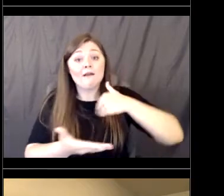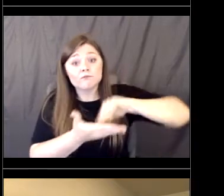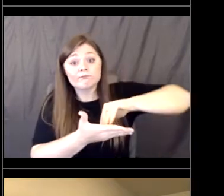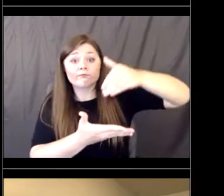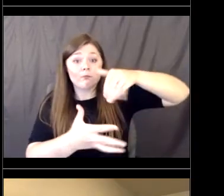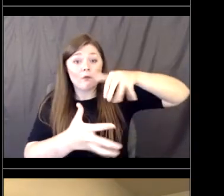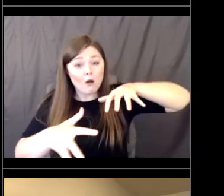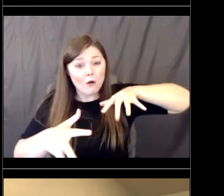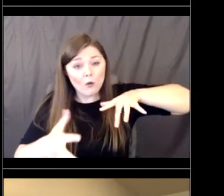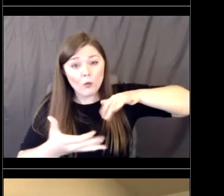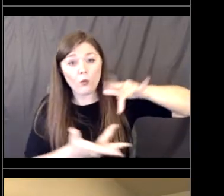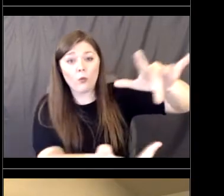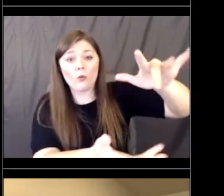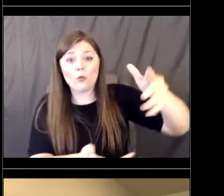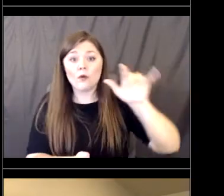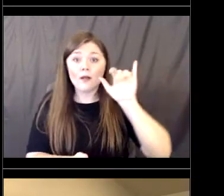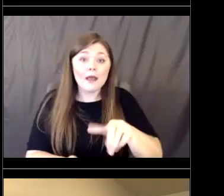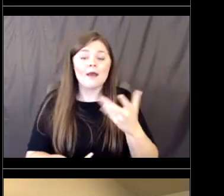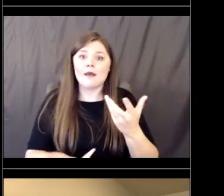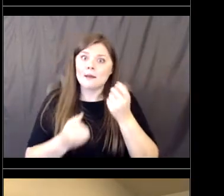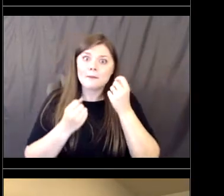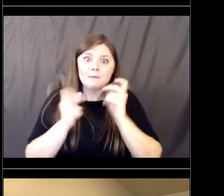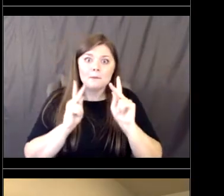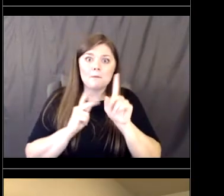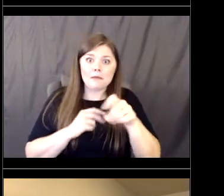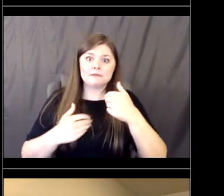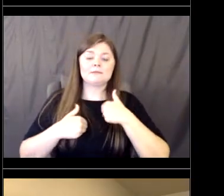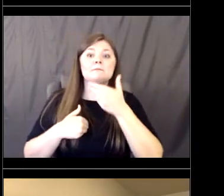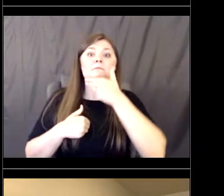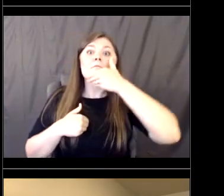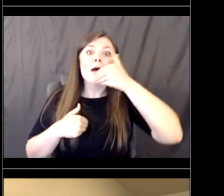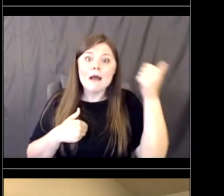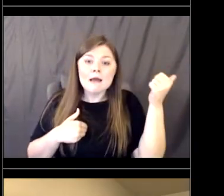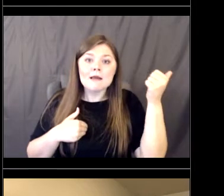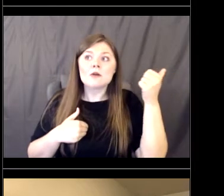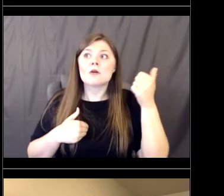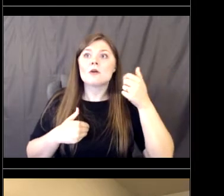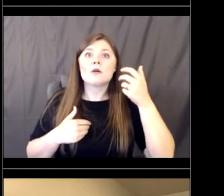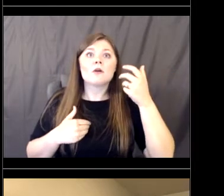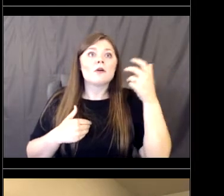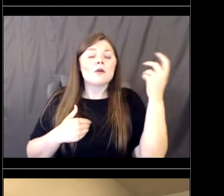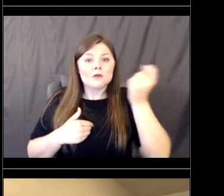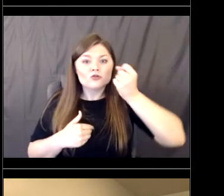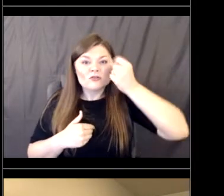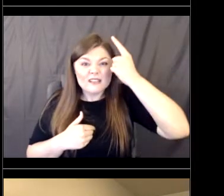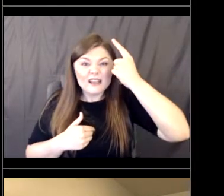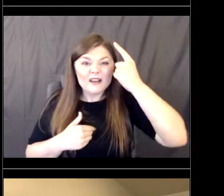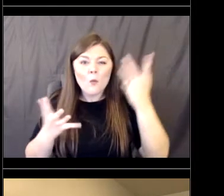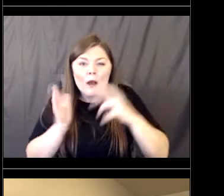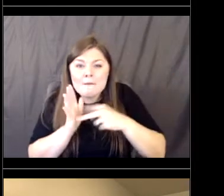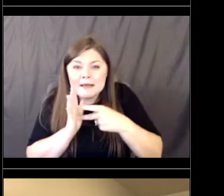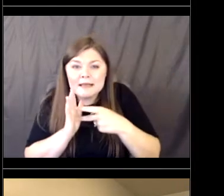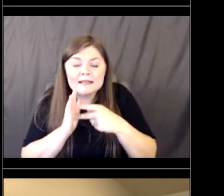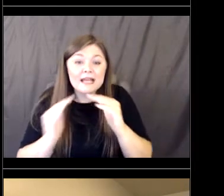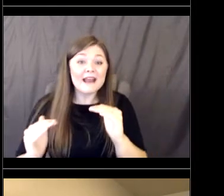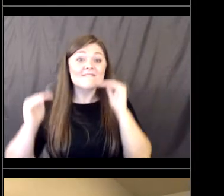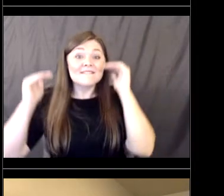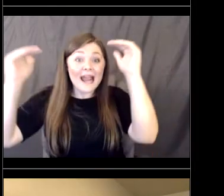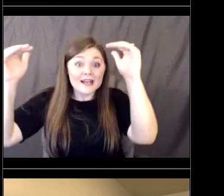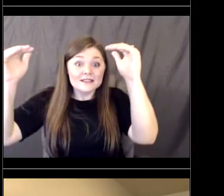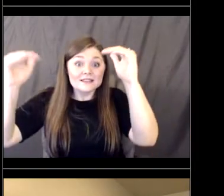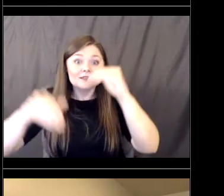that people need to have a better understanding of your enhanced, moderate, or high risk, and the fact